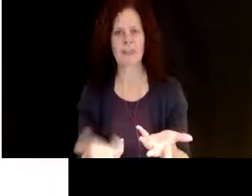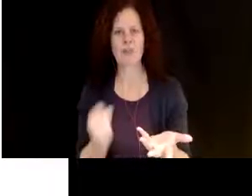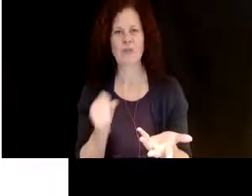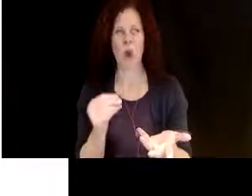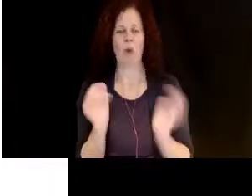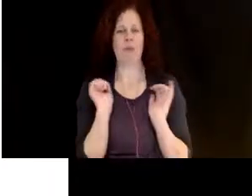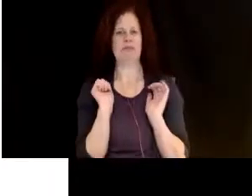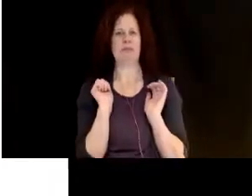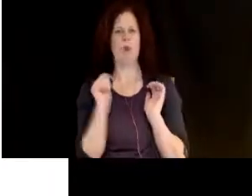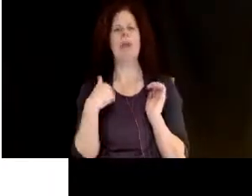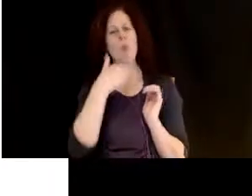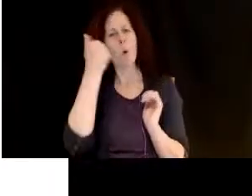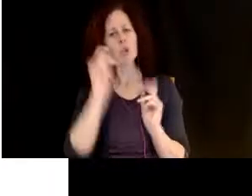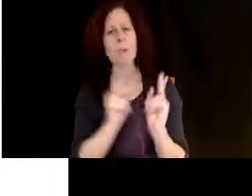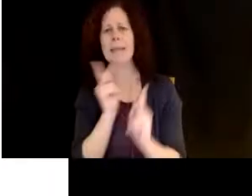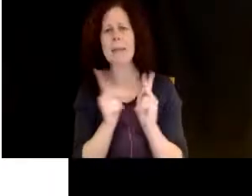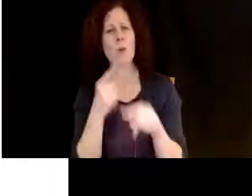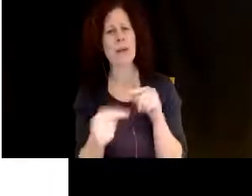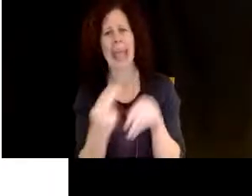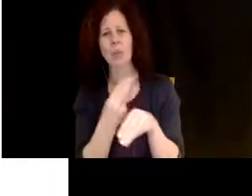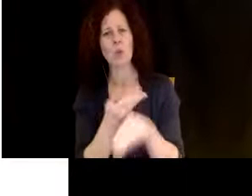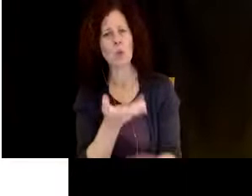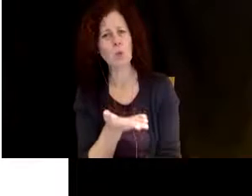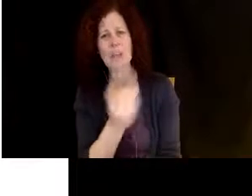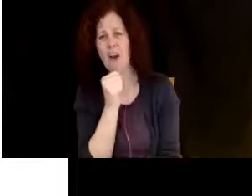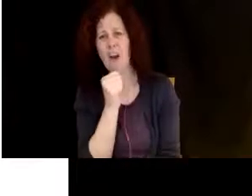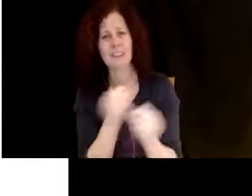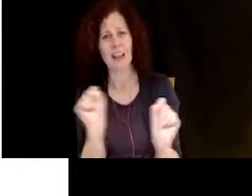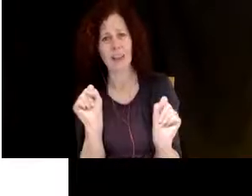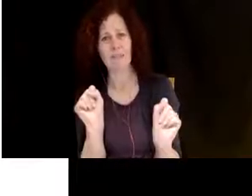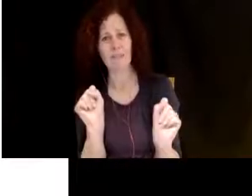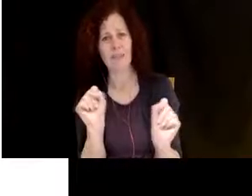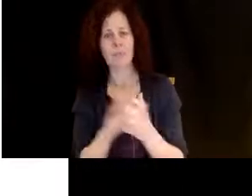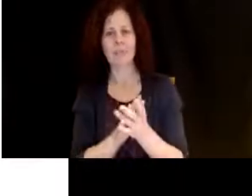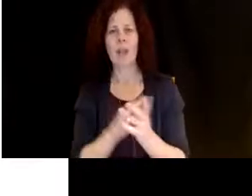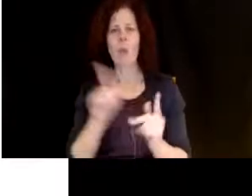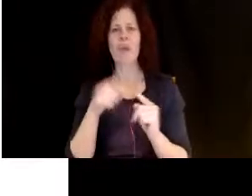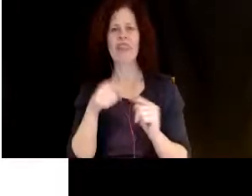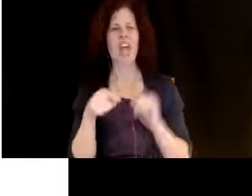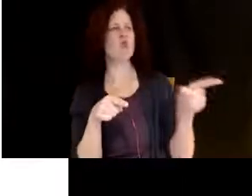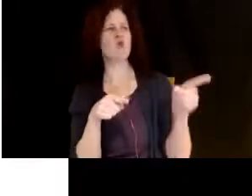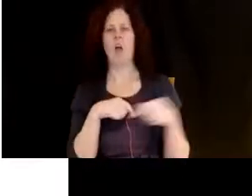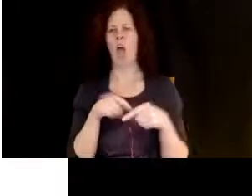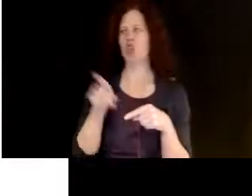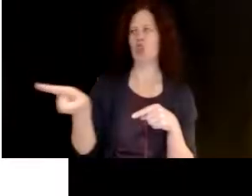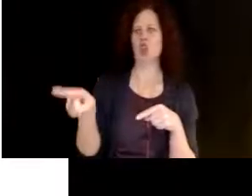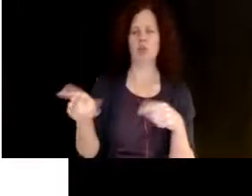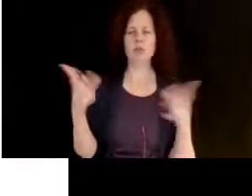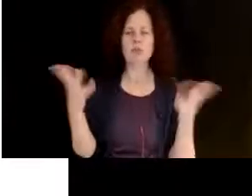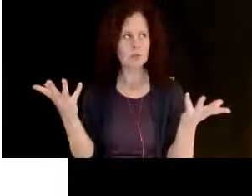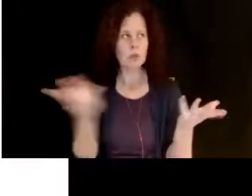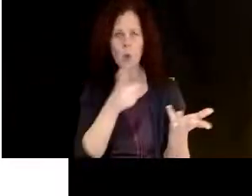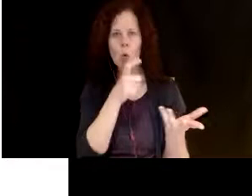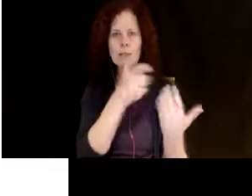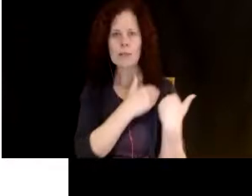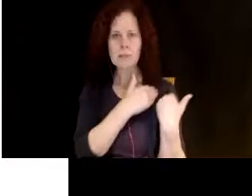So when we have cases of kind of fuzzy boundaries and jurisdictions, it's the people who need to use the infrastructure that end